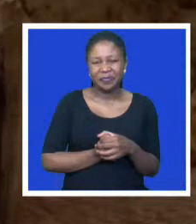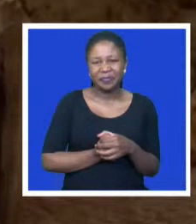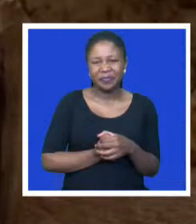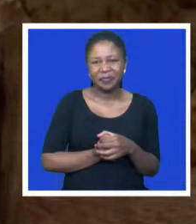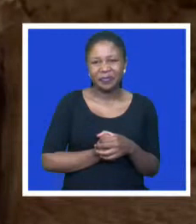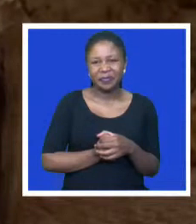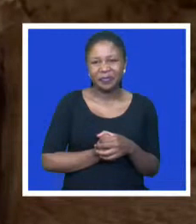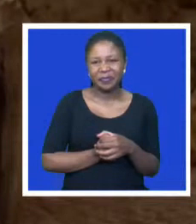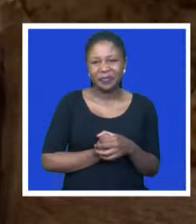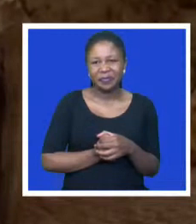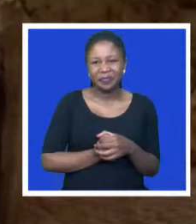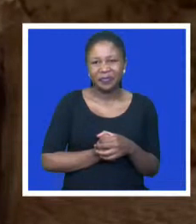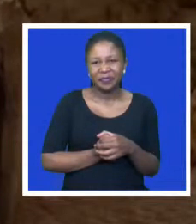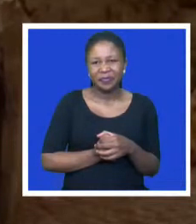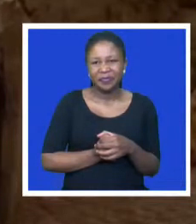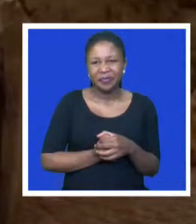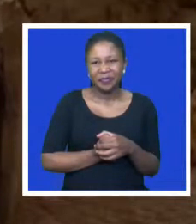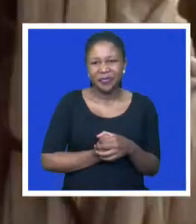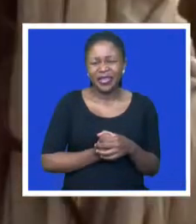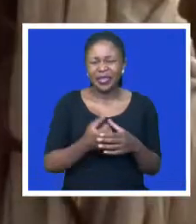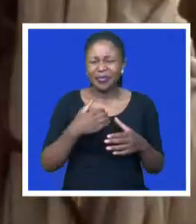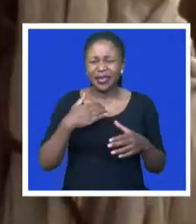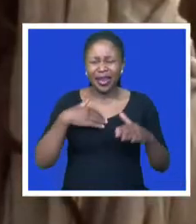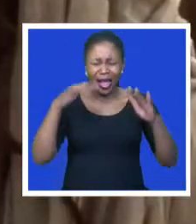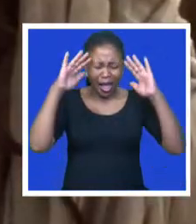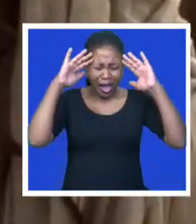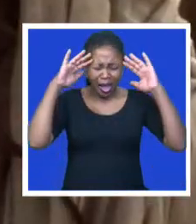That the mother of my Lord should come to me.